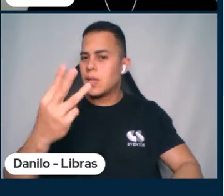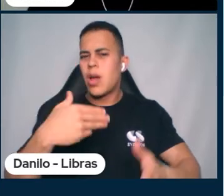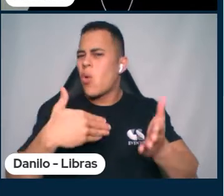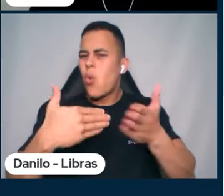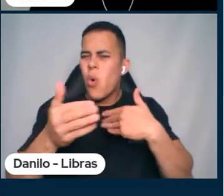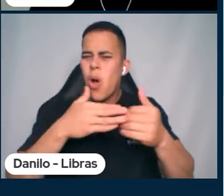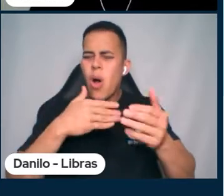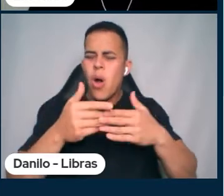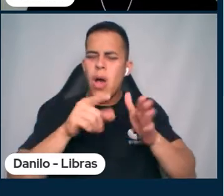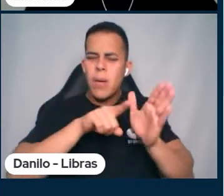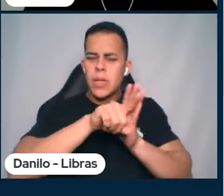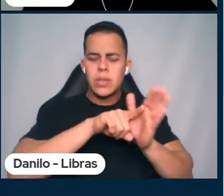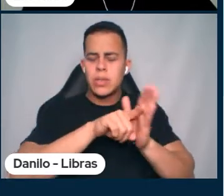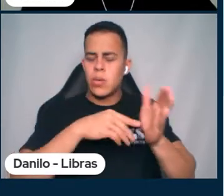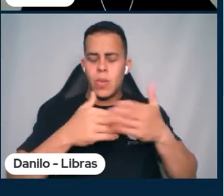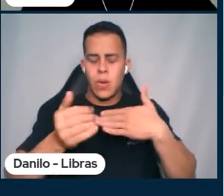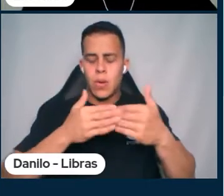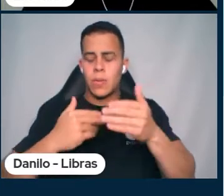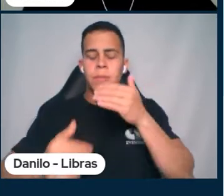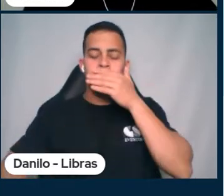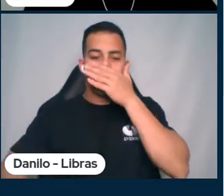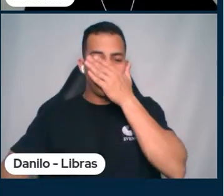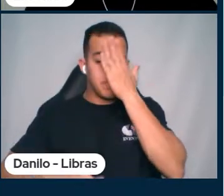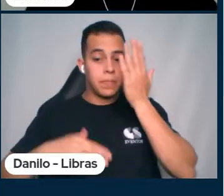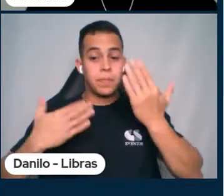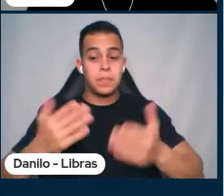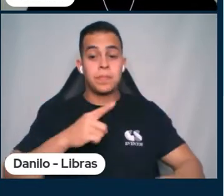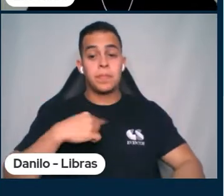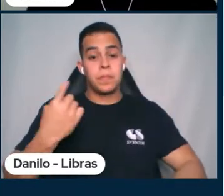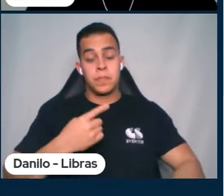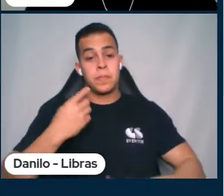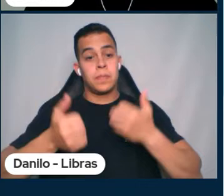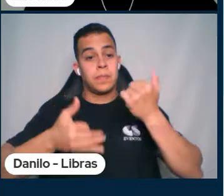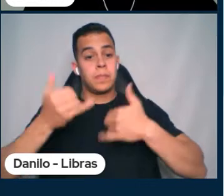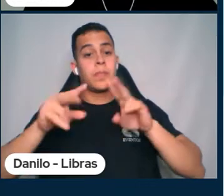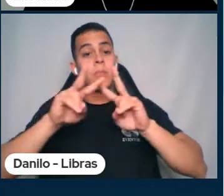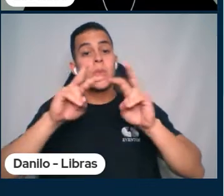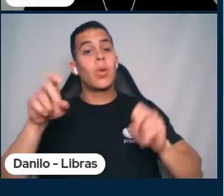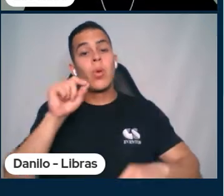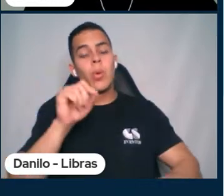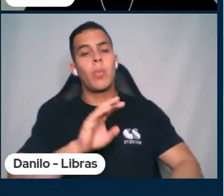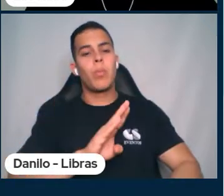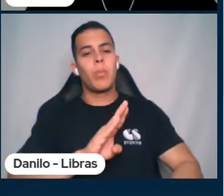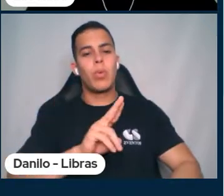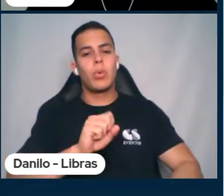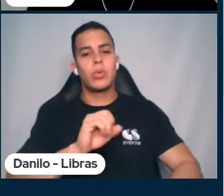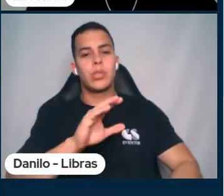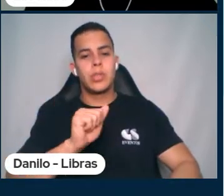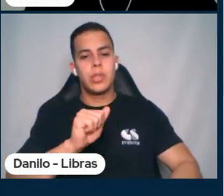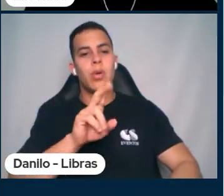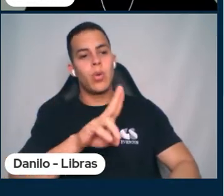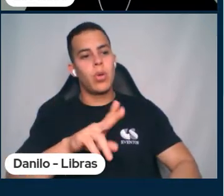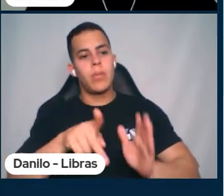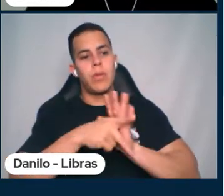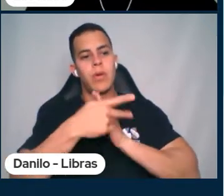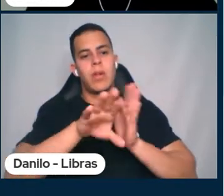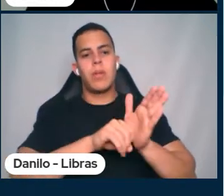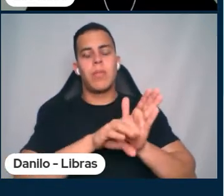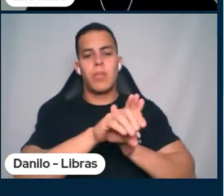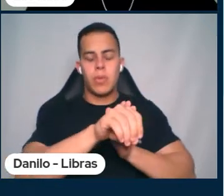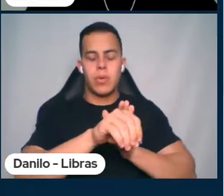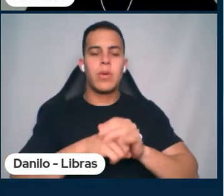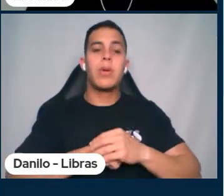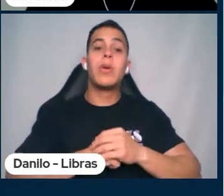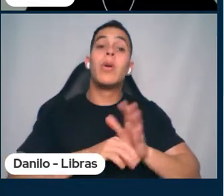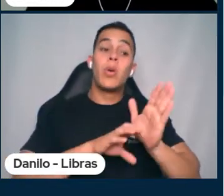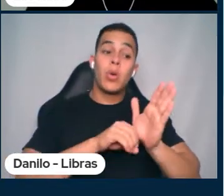in today's experience, when we go to Google and when we search for a keyword, we get the result, and